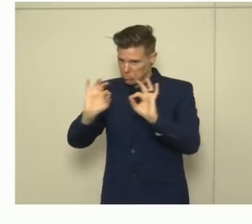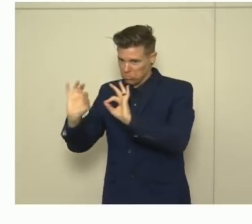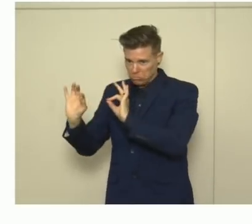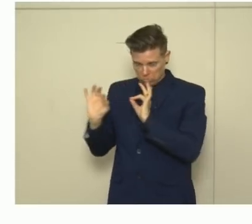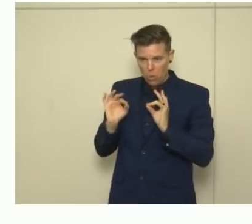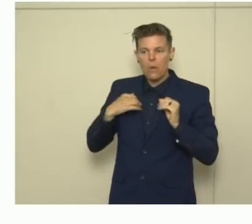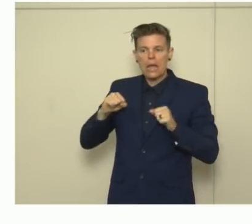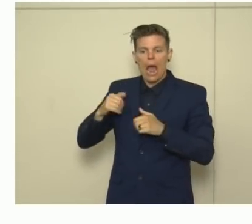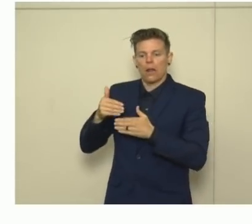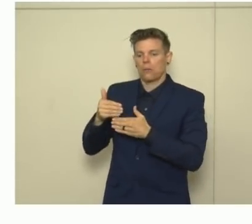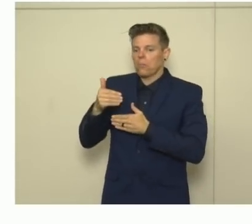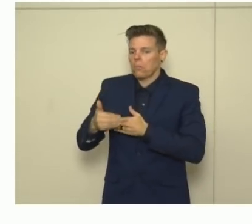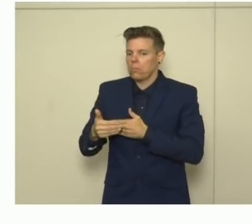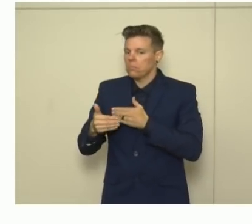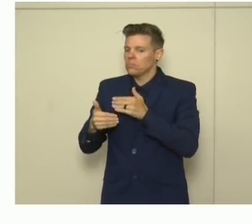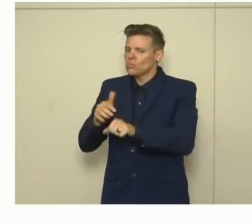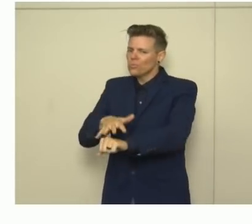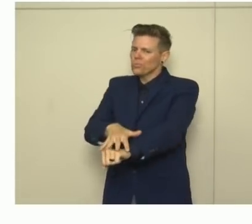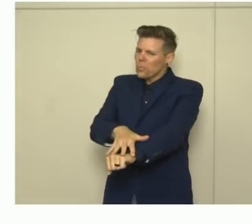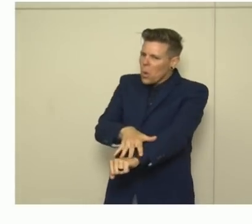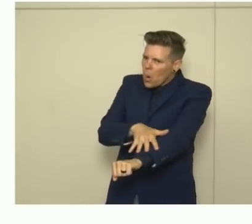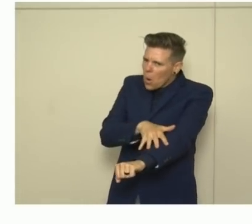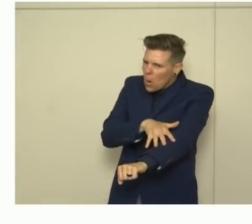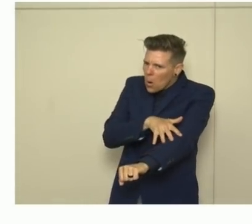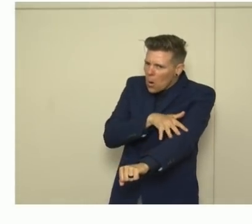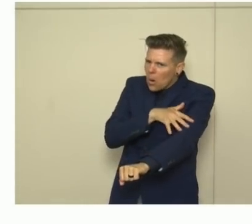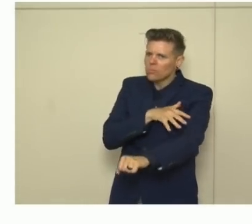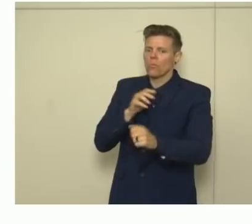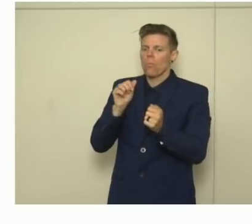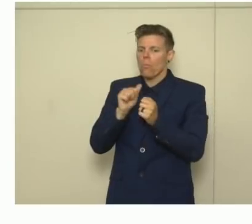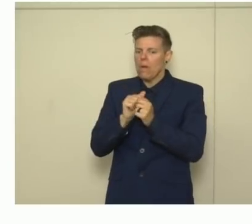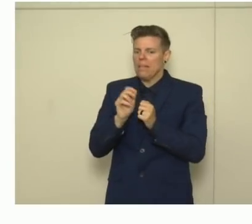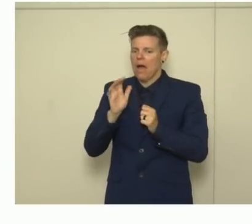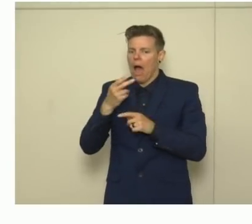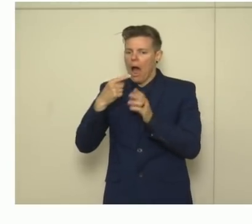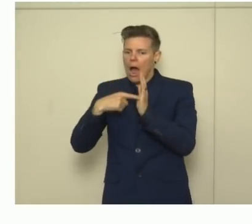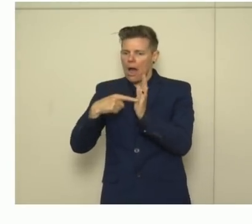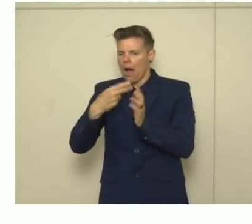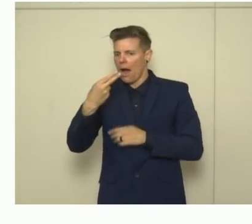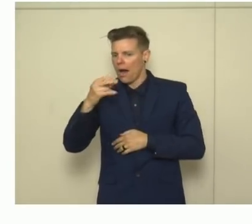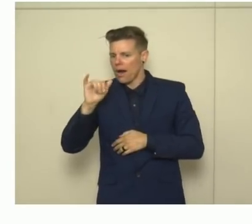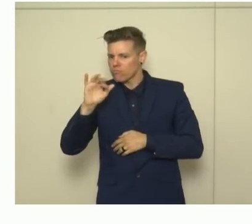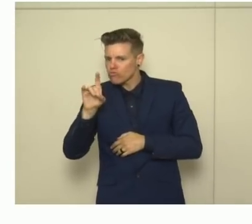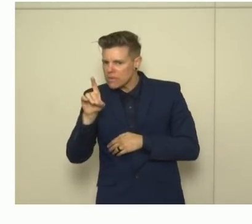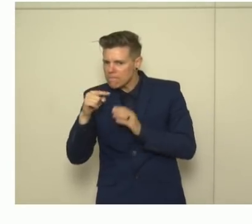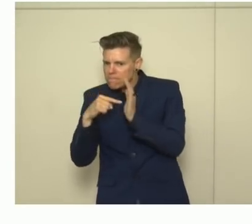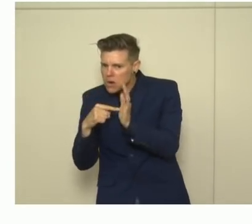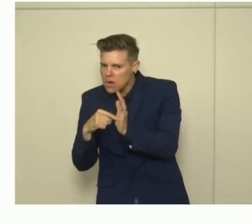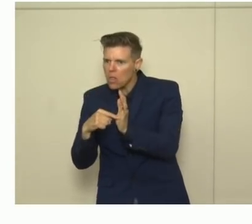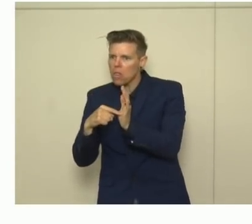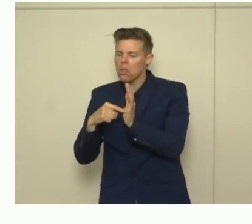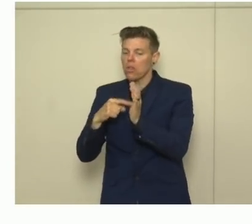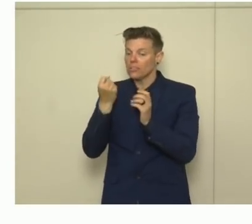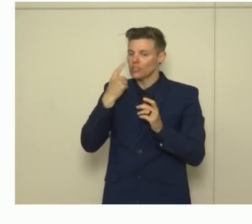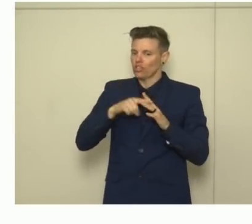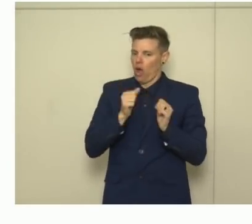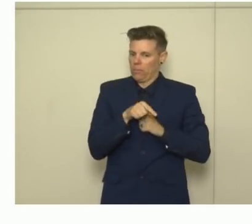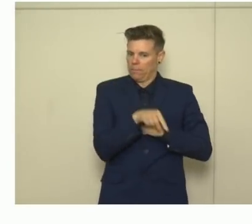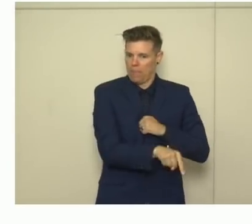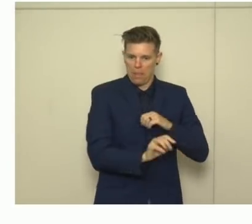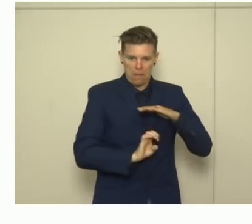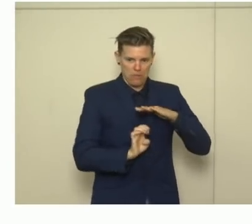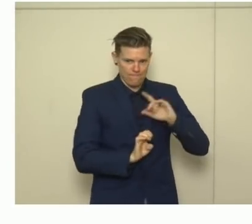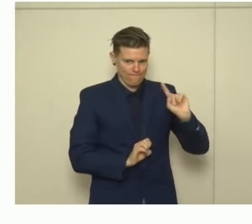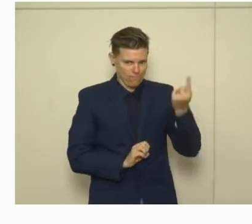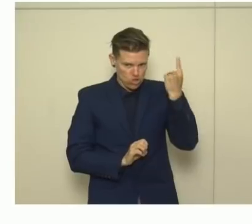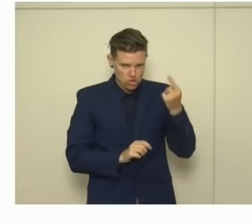in using a hybrid model and starting with elementary schools, these first two bullets that you see for requirements for reentry really